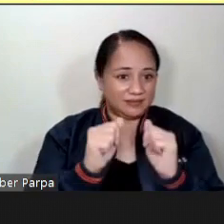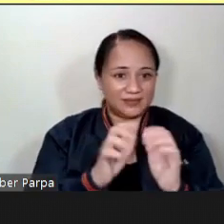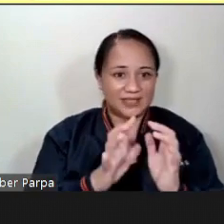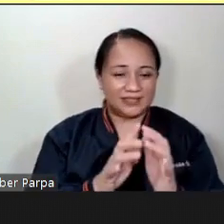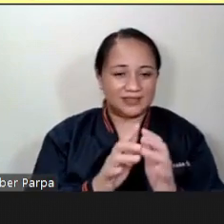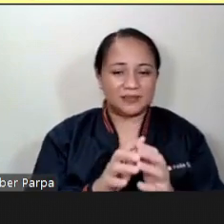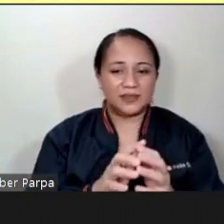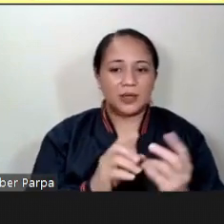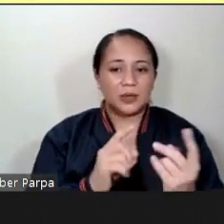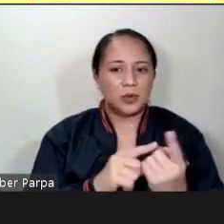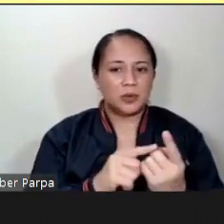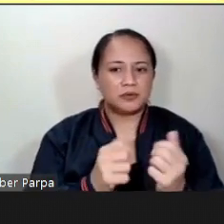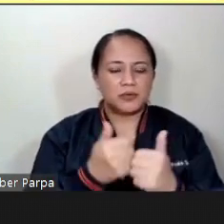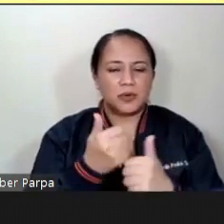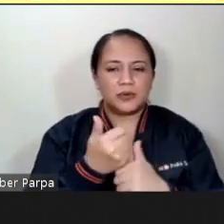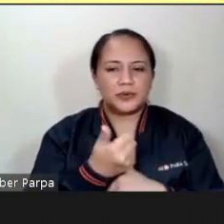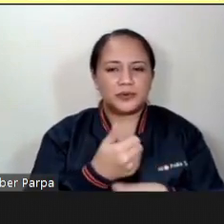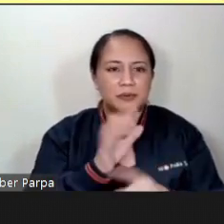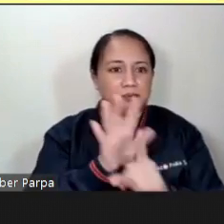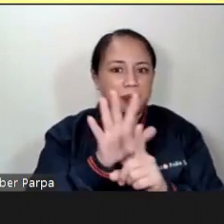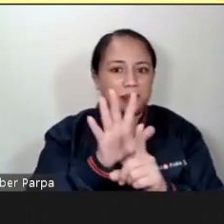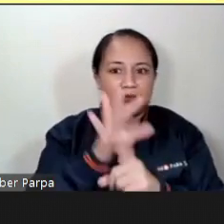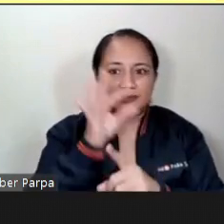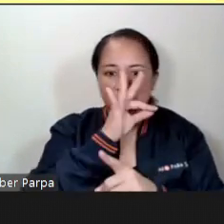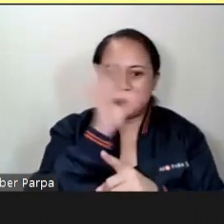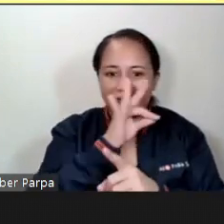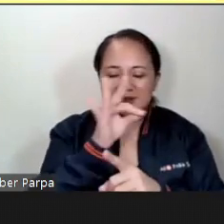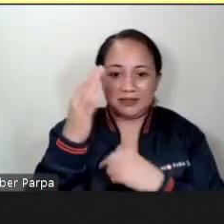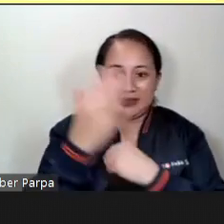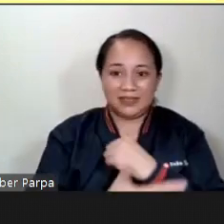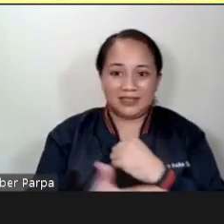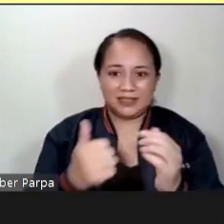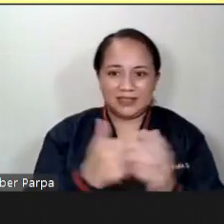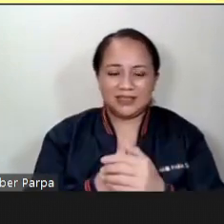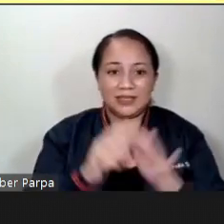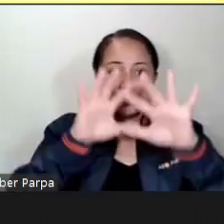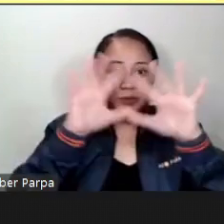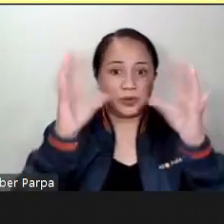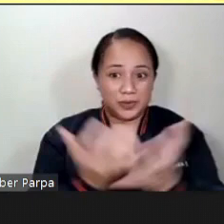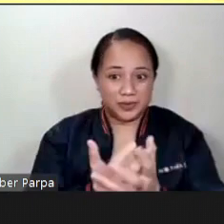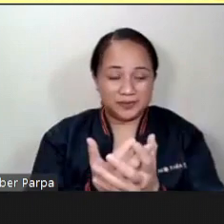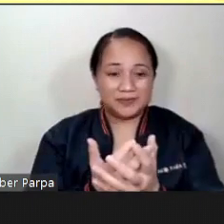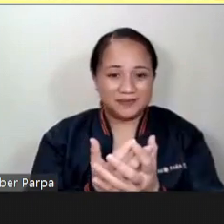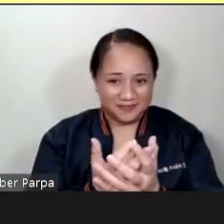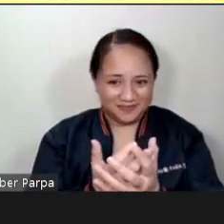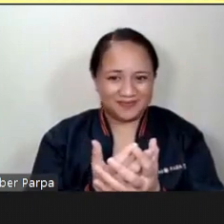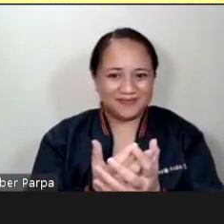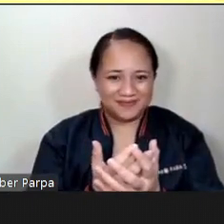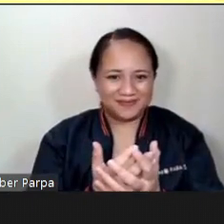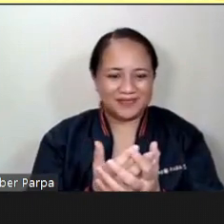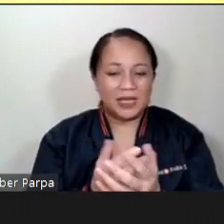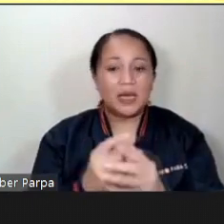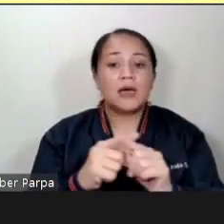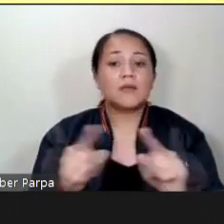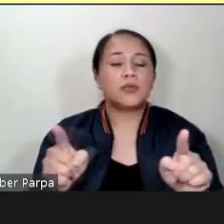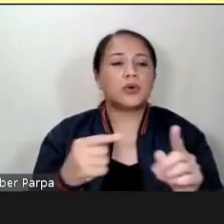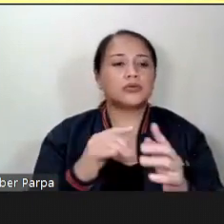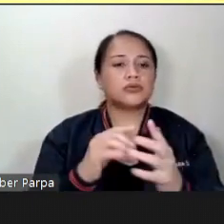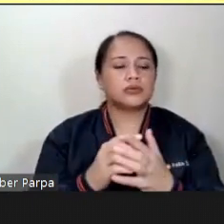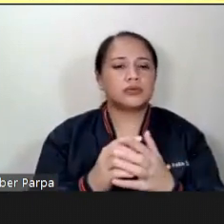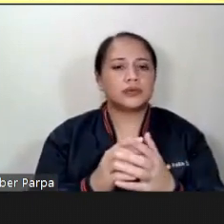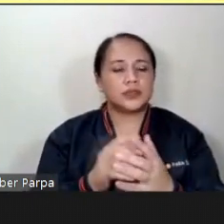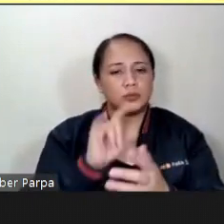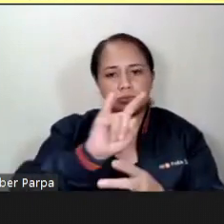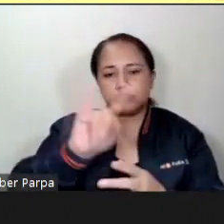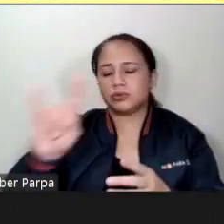not just one of the most popular Filipinas in the country and in the world, rather, but a crusader for children's